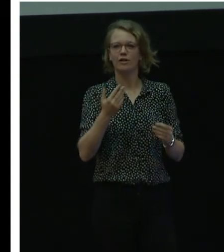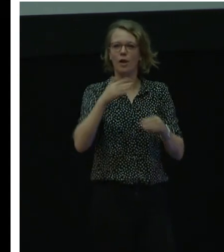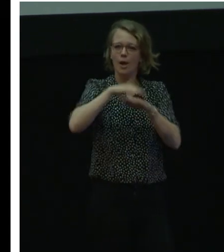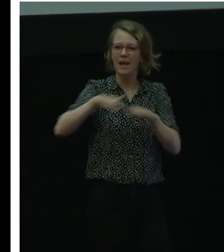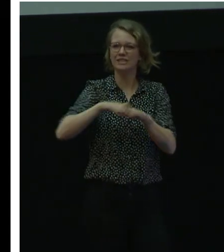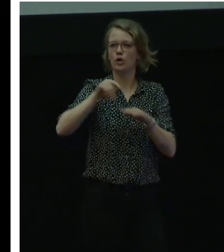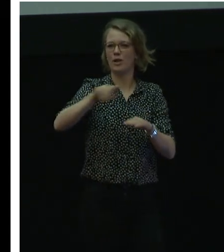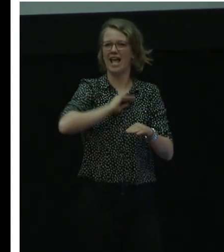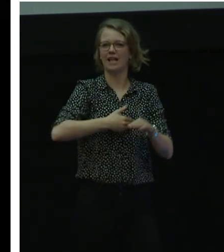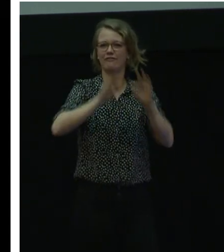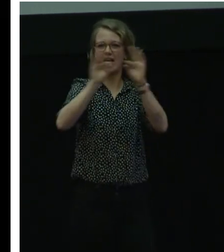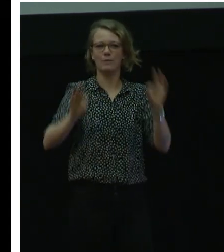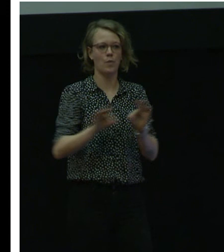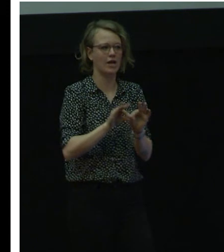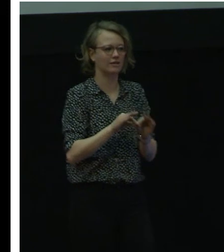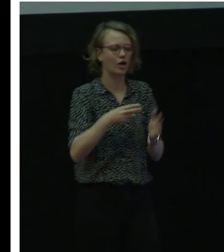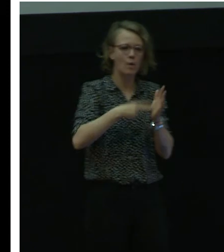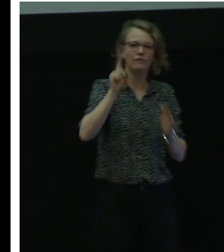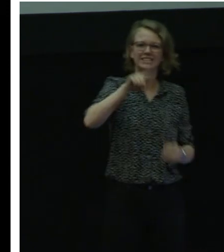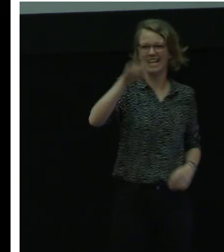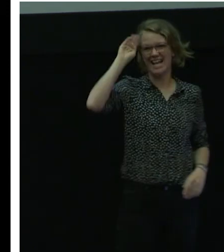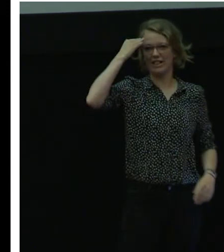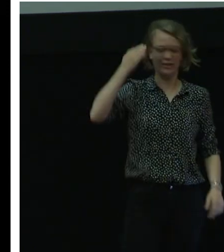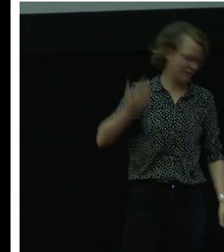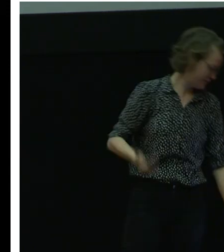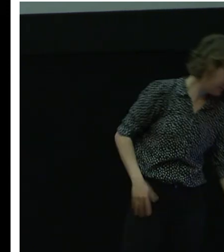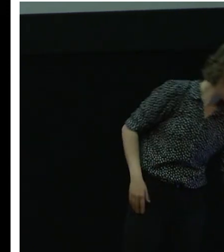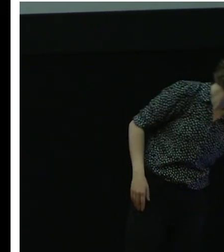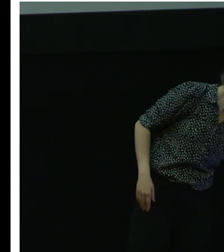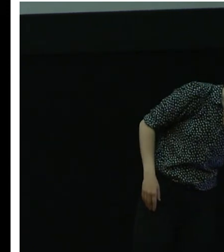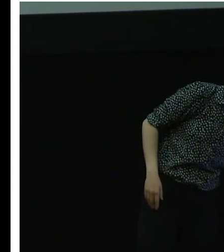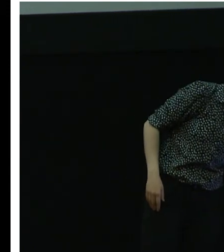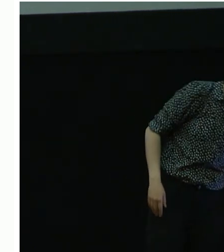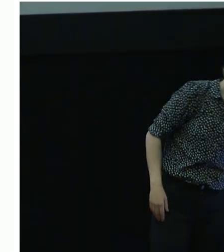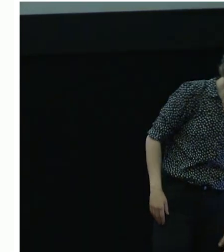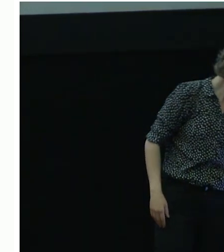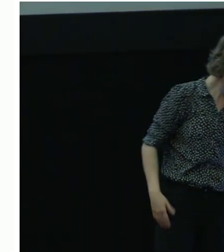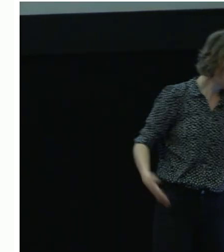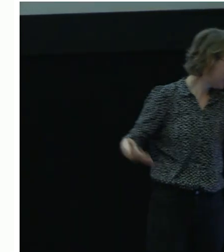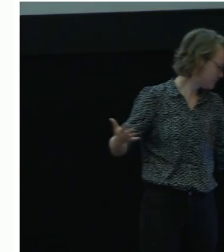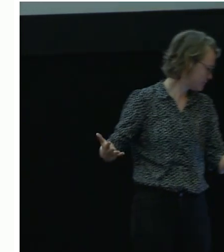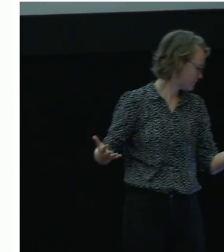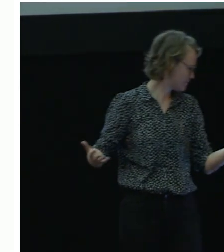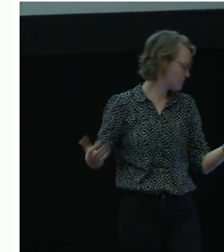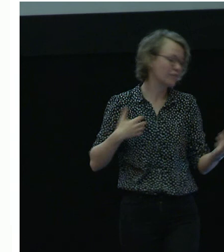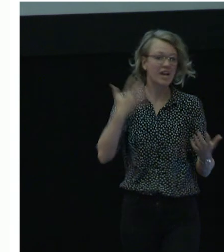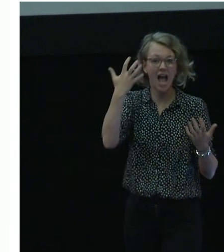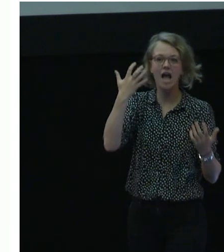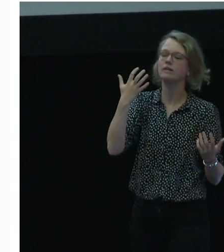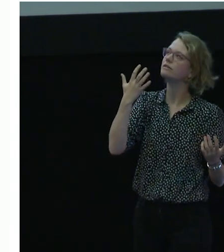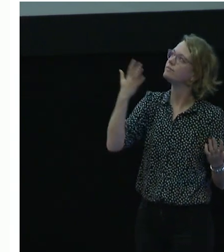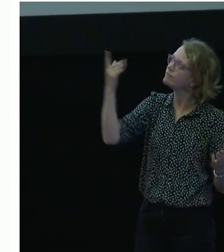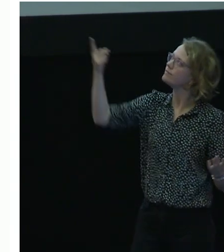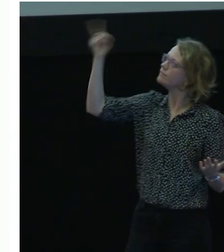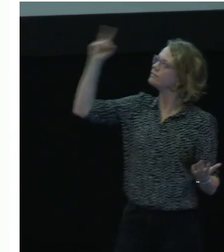When we create things from our own framework is what they did. That is